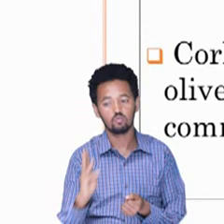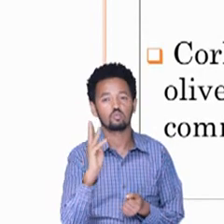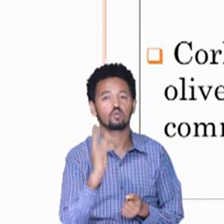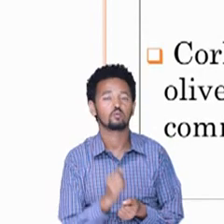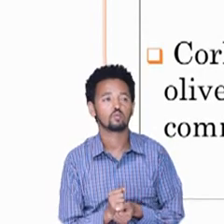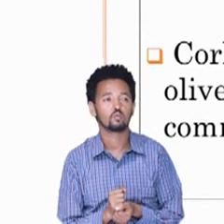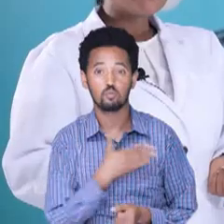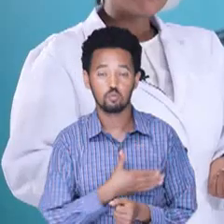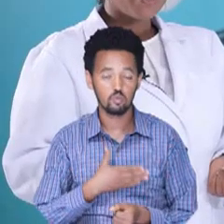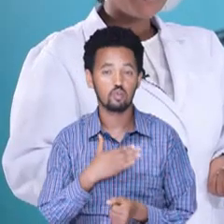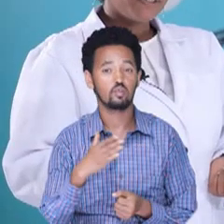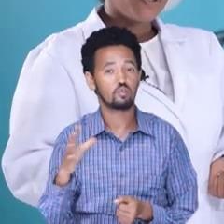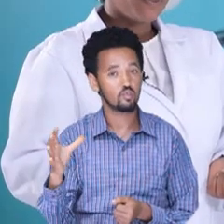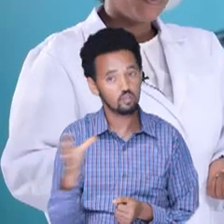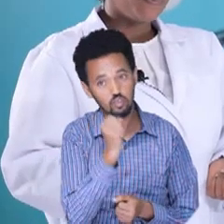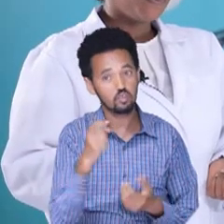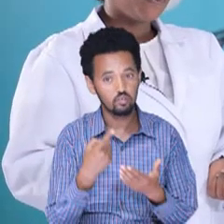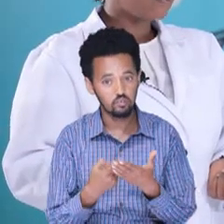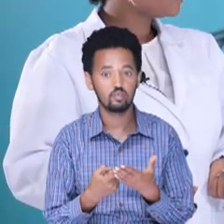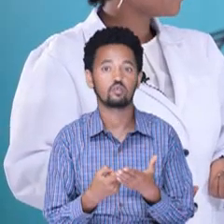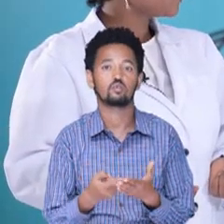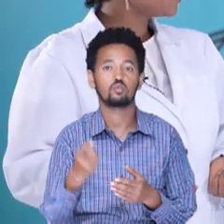Students, please think about this activity.